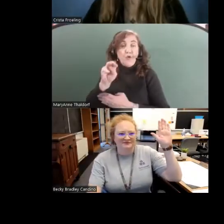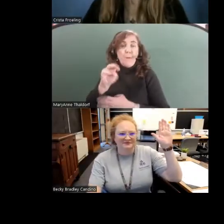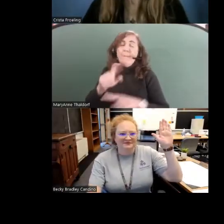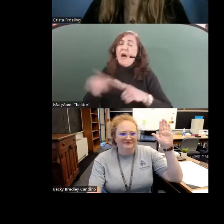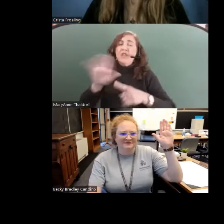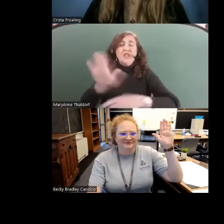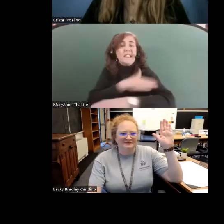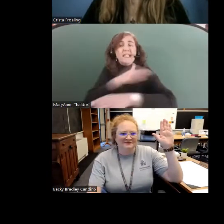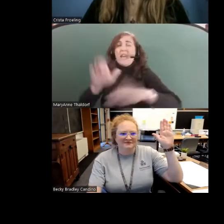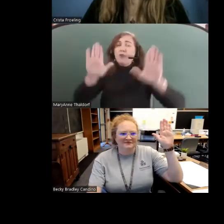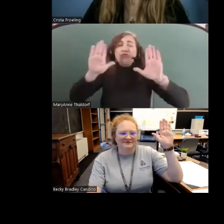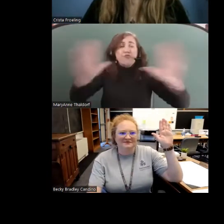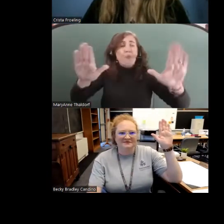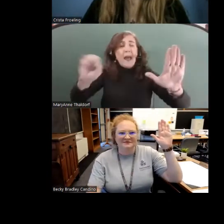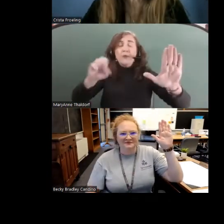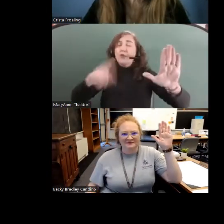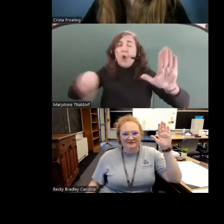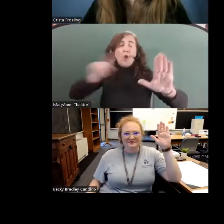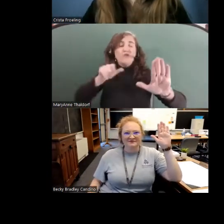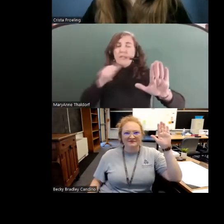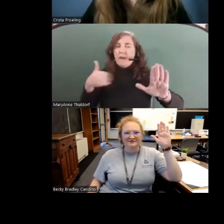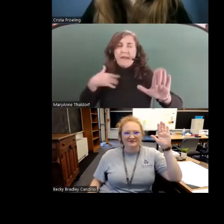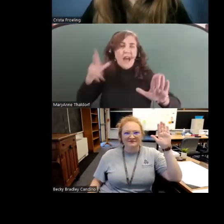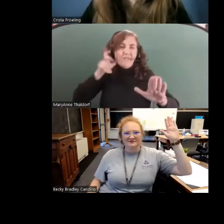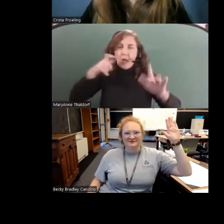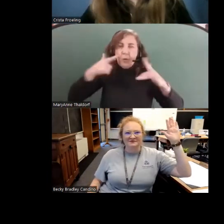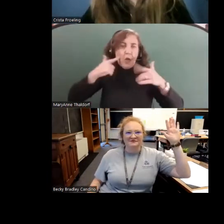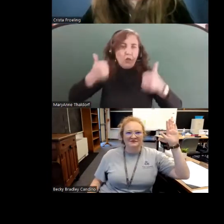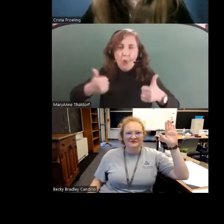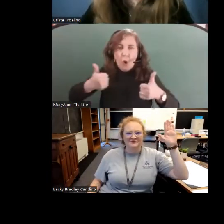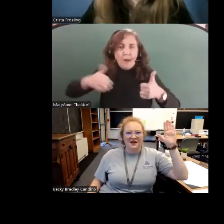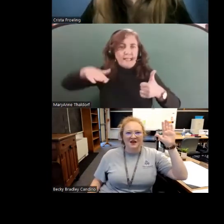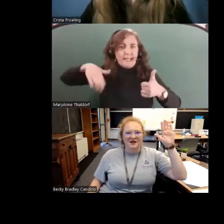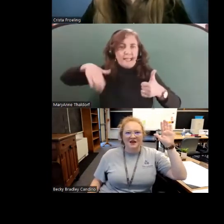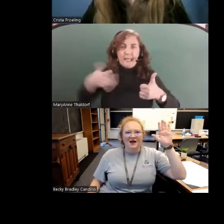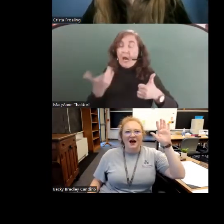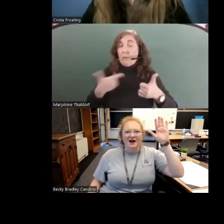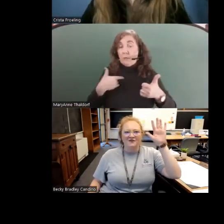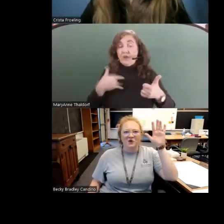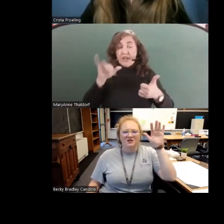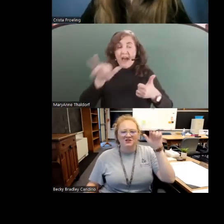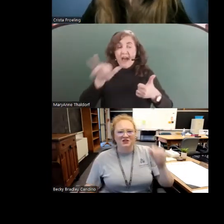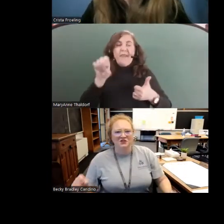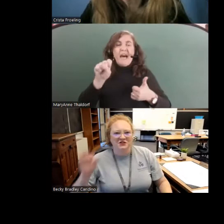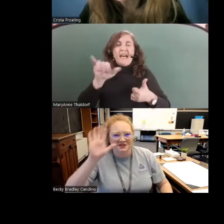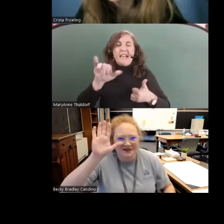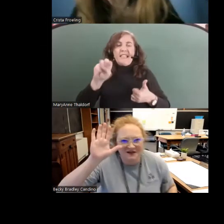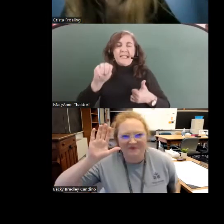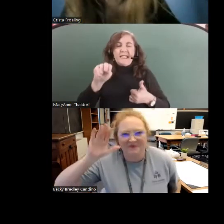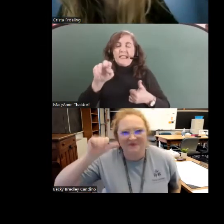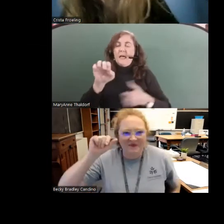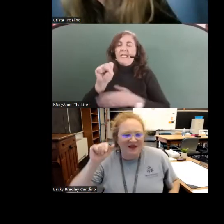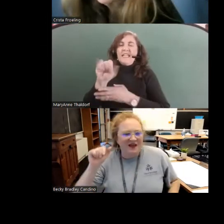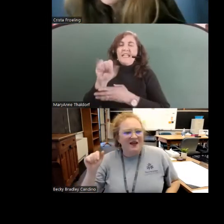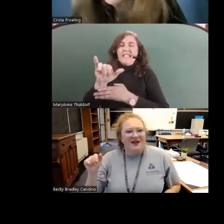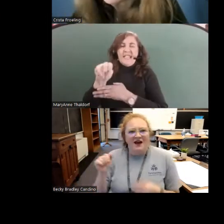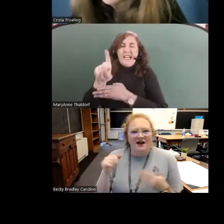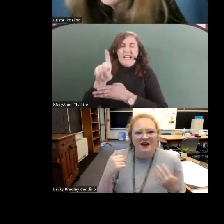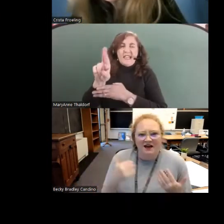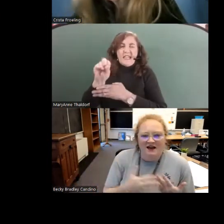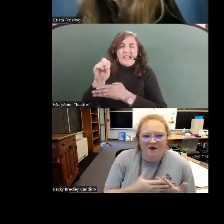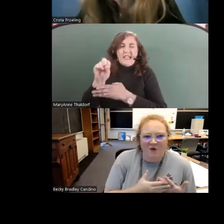But she does have it. So there you go. Okay. I have And a question, Krista. yes, Becky.